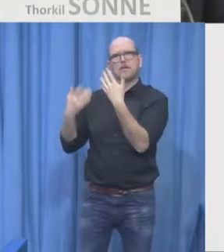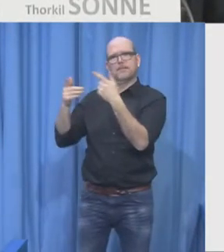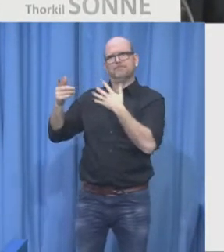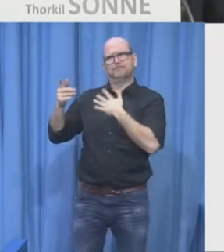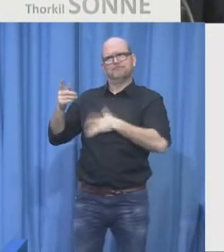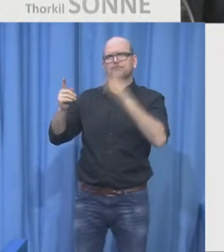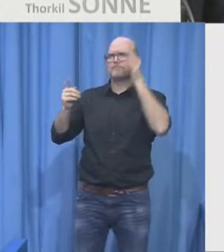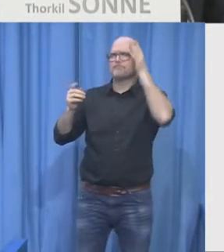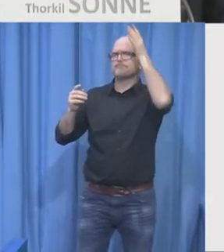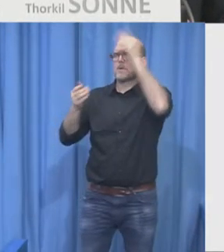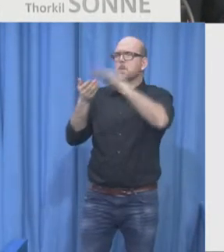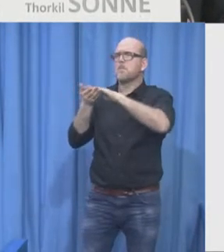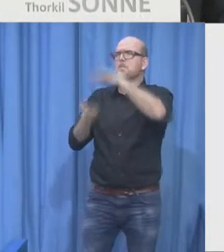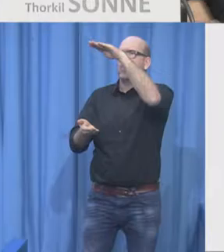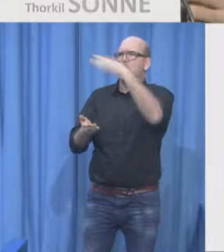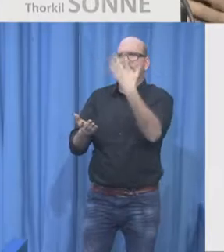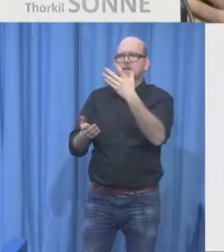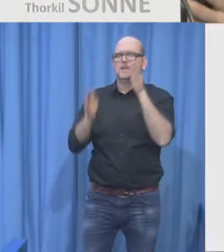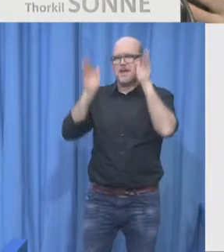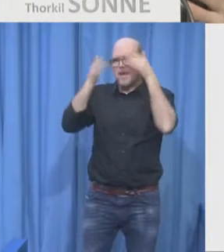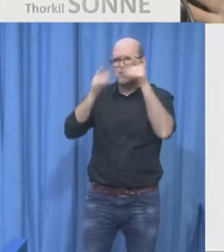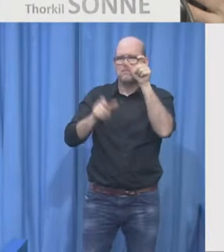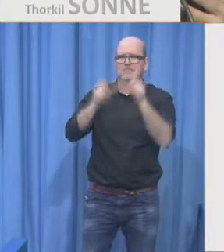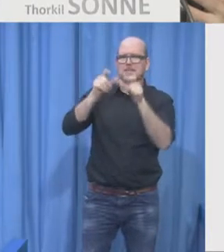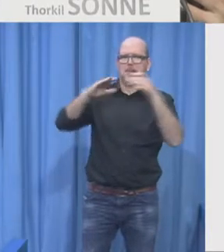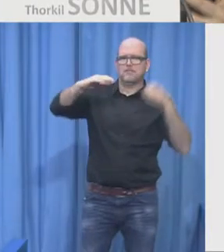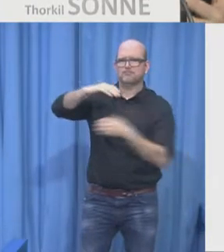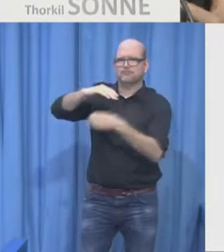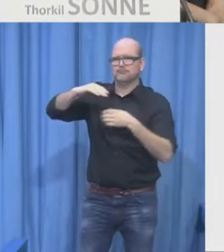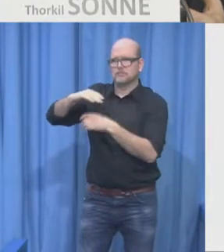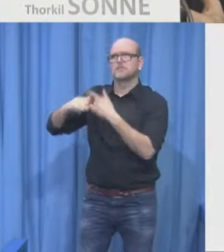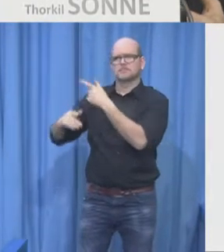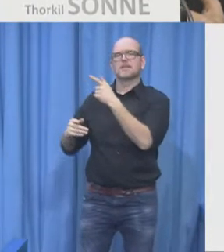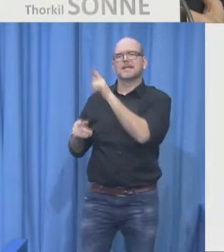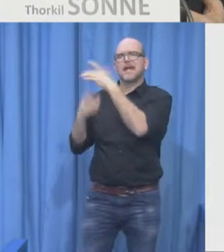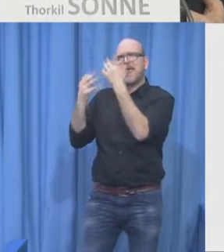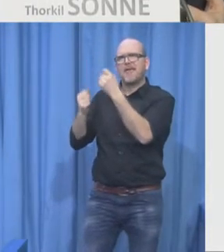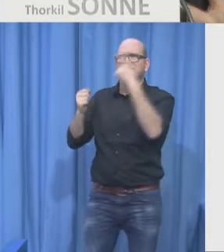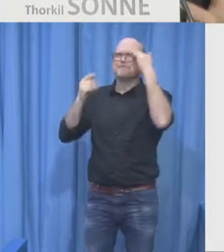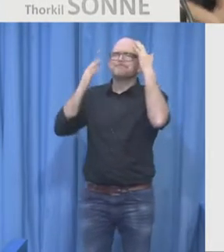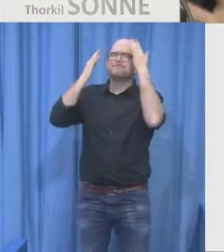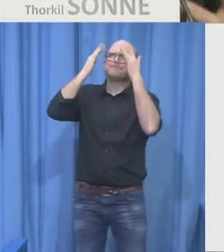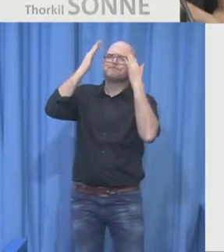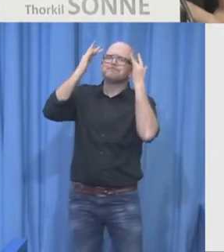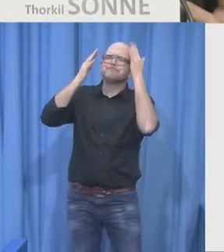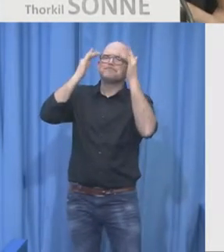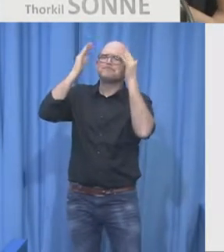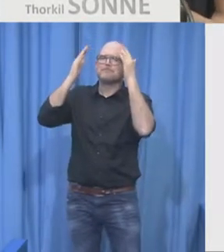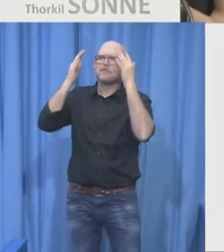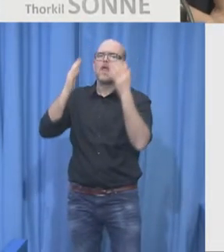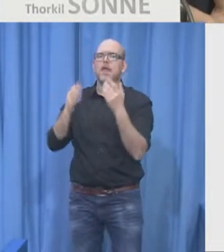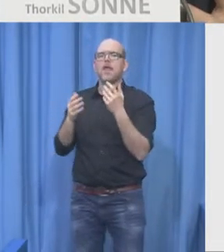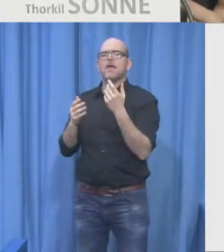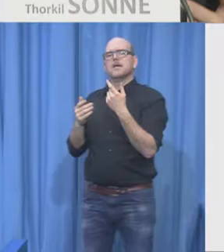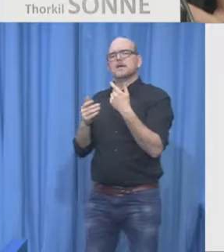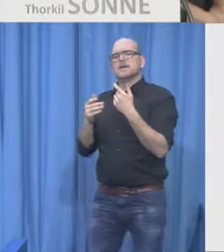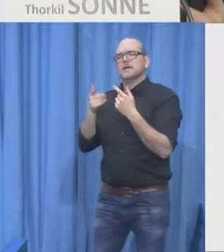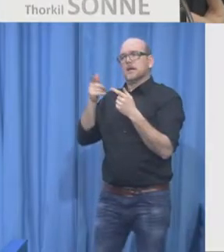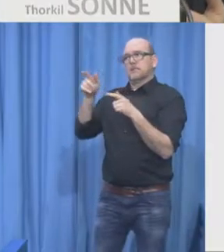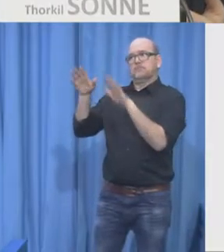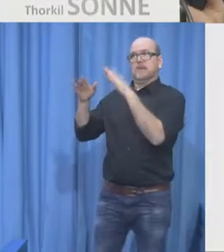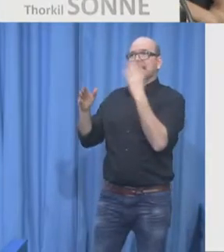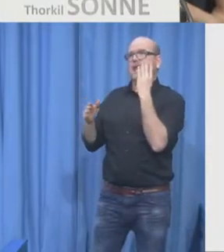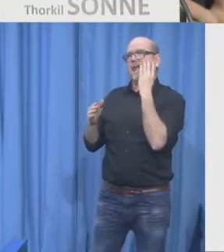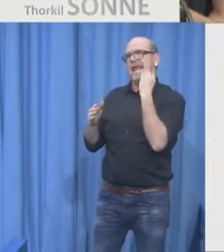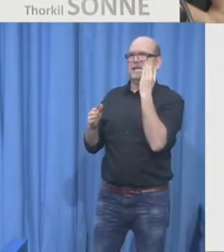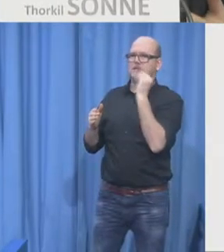the companies, which means that that is actually an enormous knowledge base that is already in the companies that can be